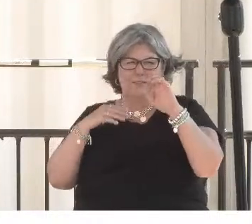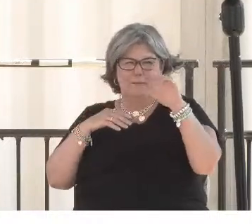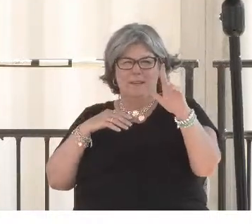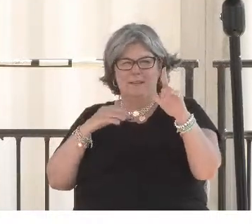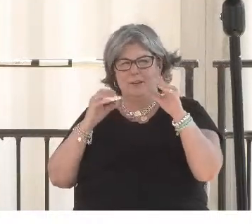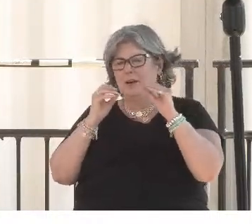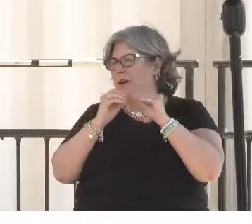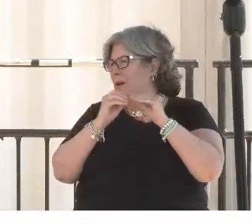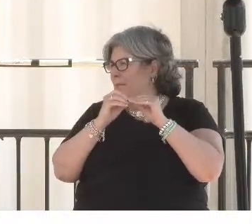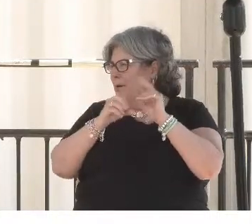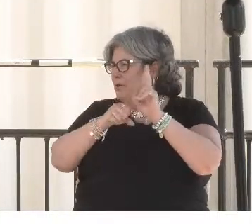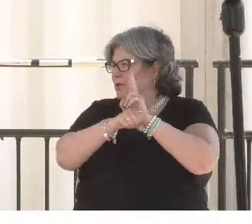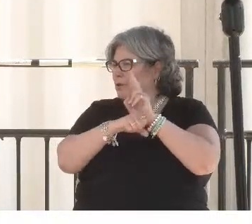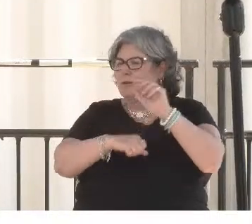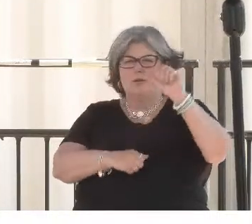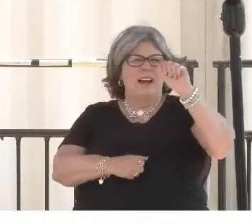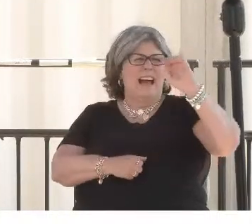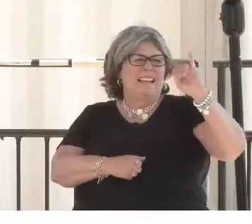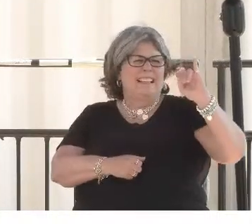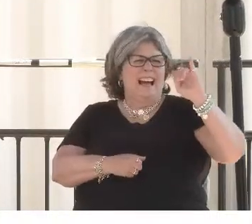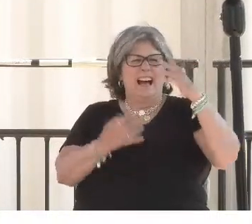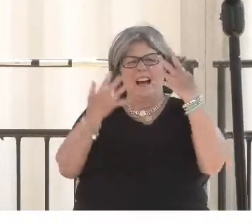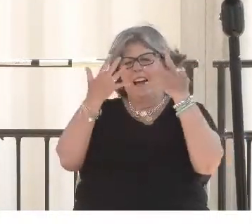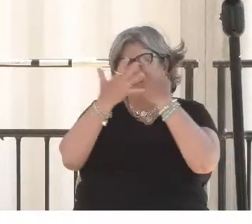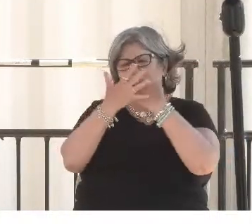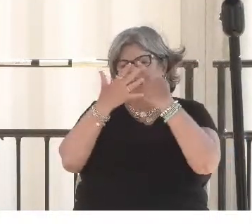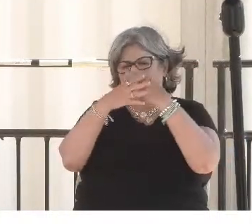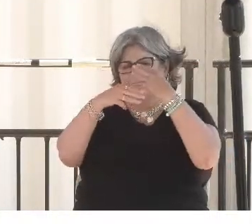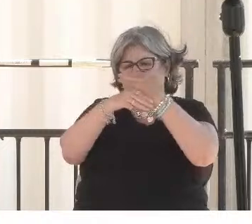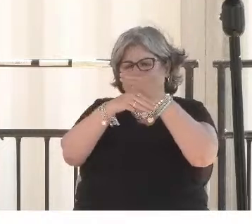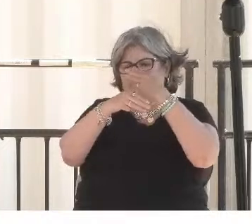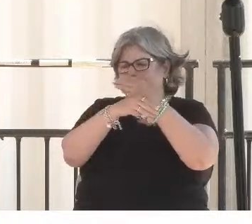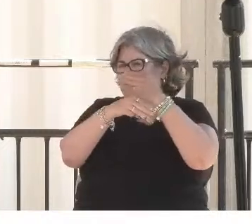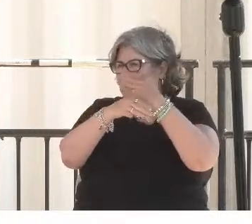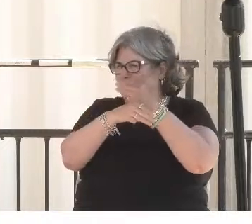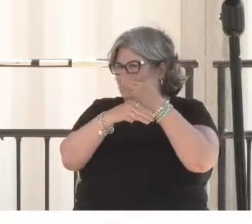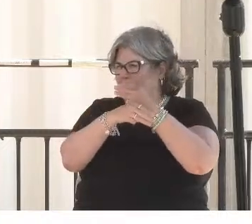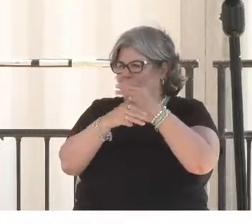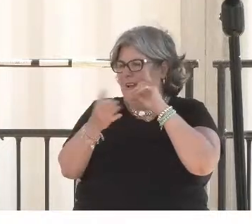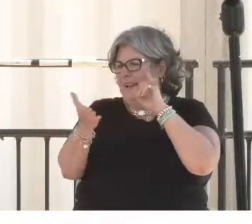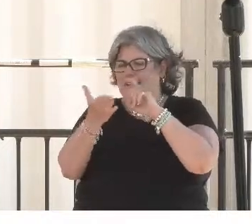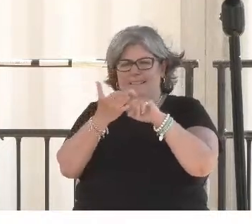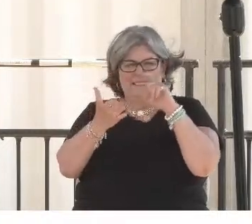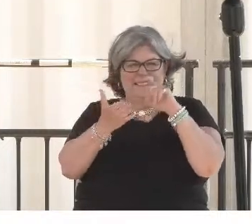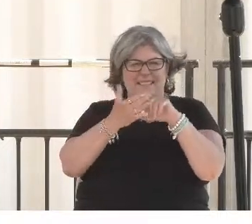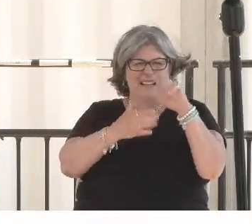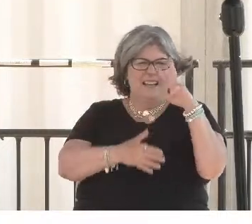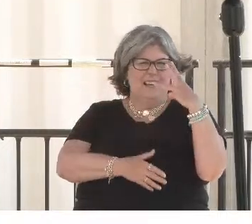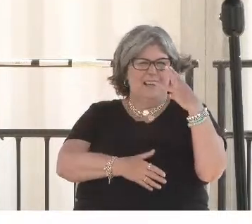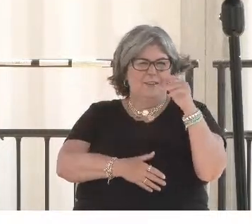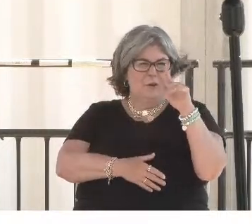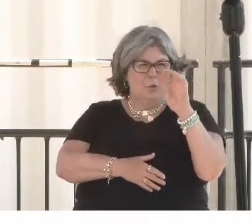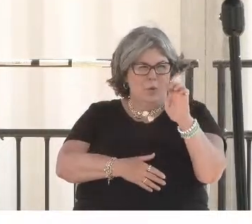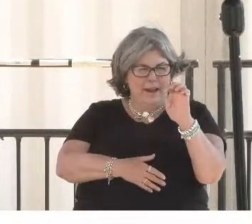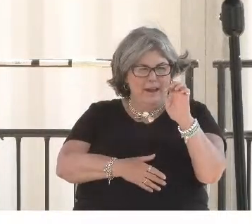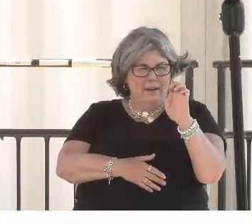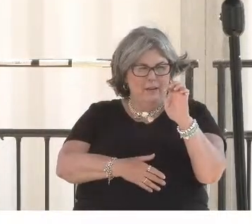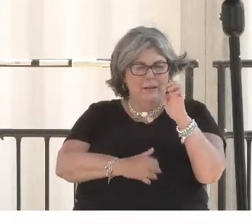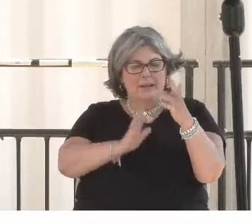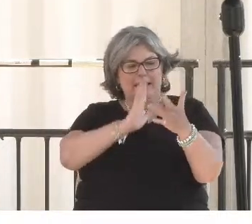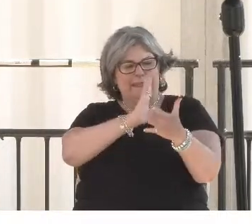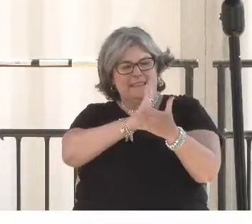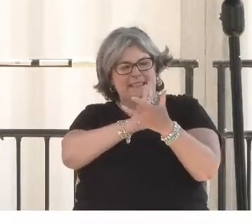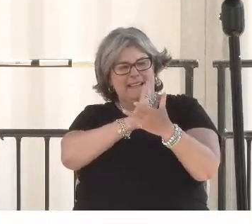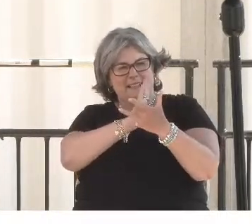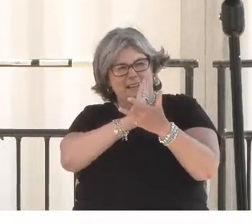you can use AI algorithms that can go and actually detect the whale. And using this technology, you can